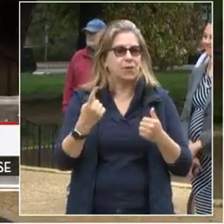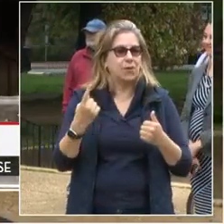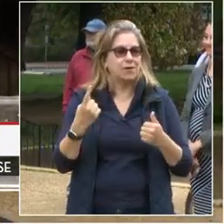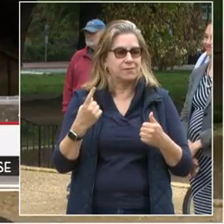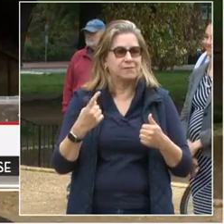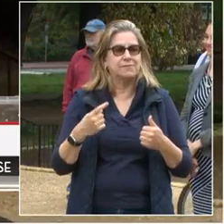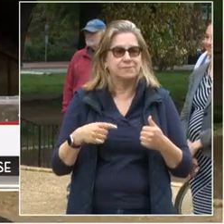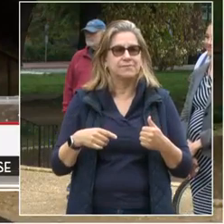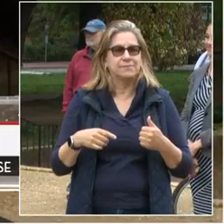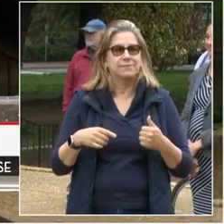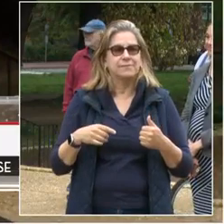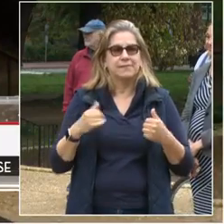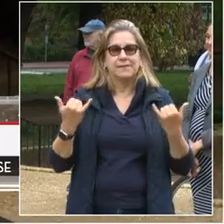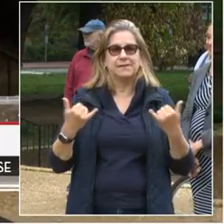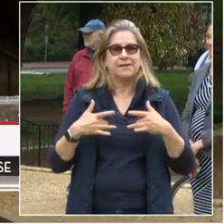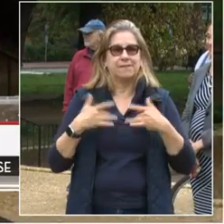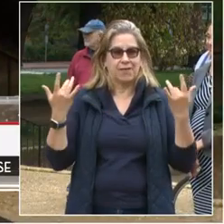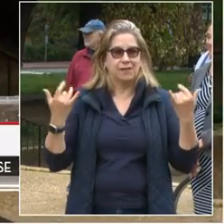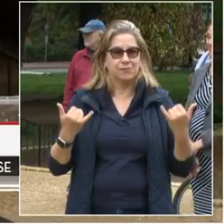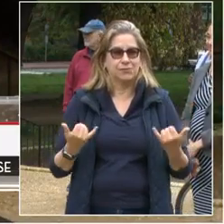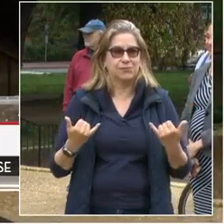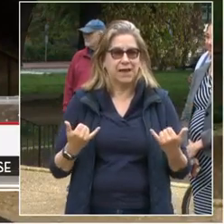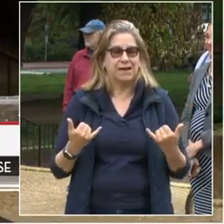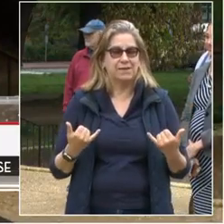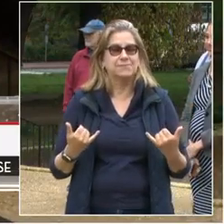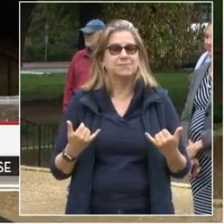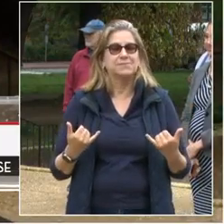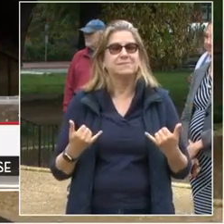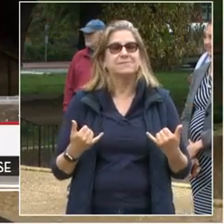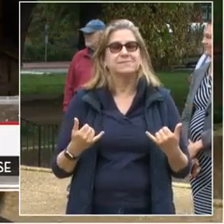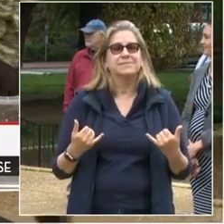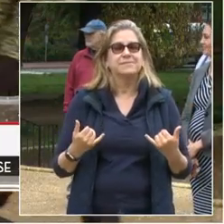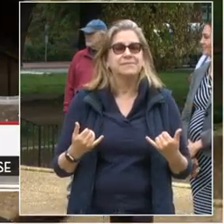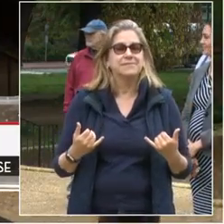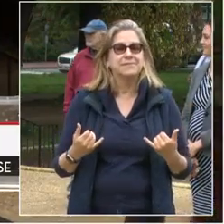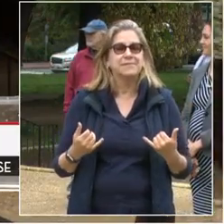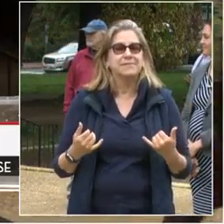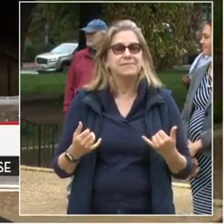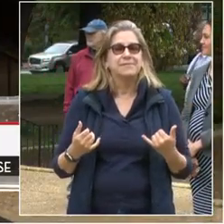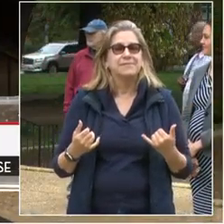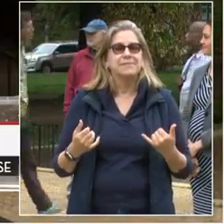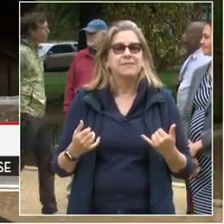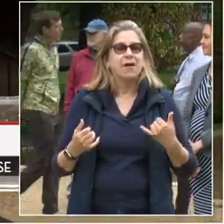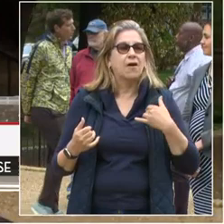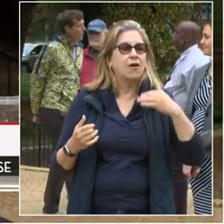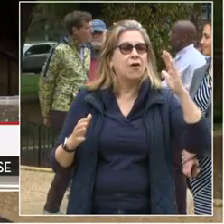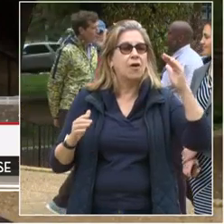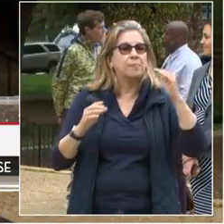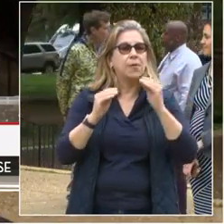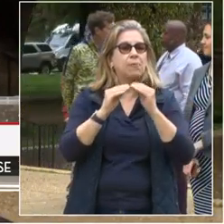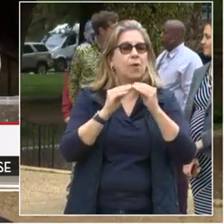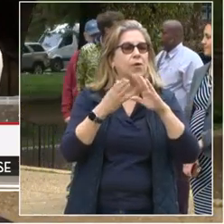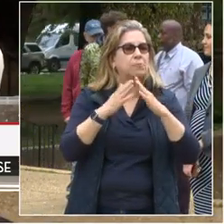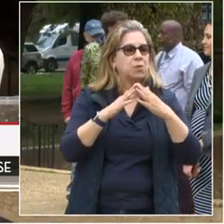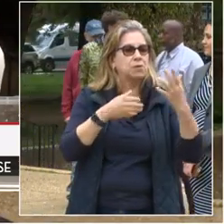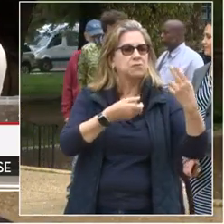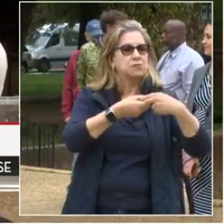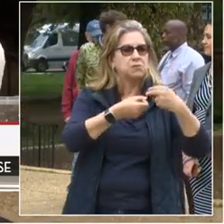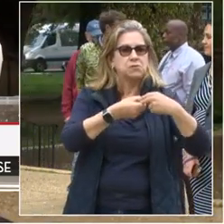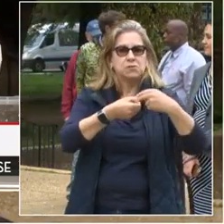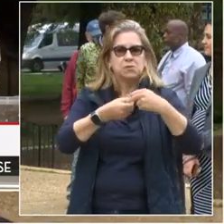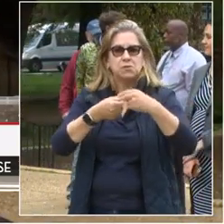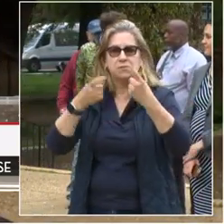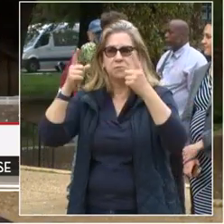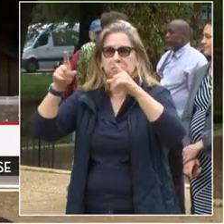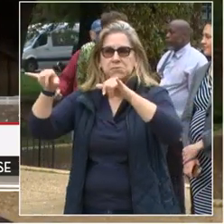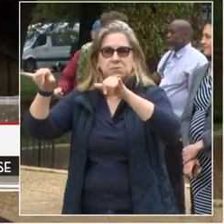exciting. We hope that more communities are able to make places where students and their families can safely walk and bike